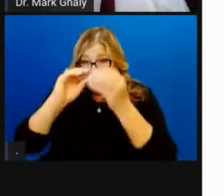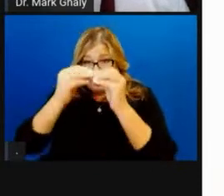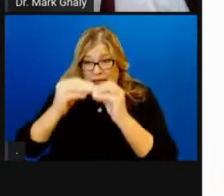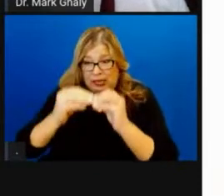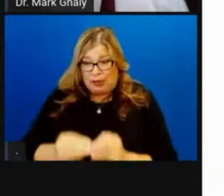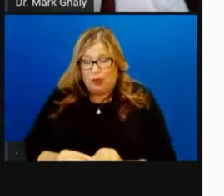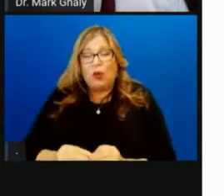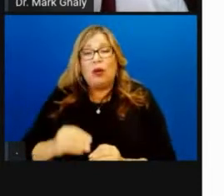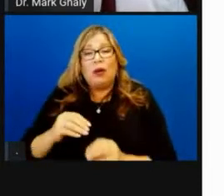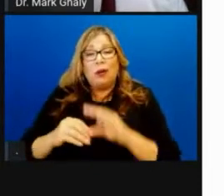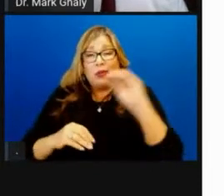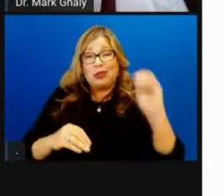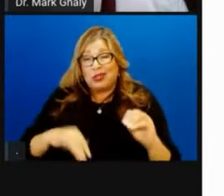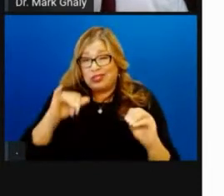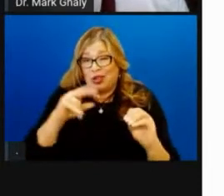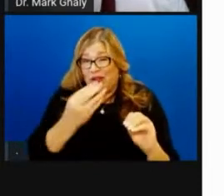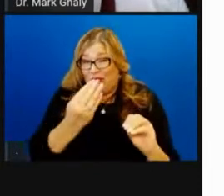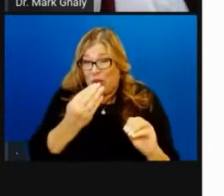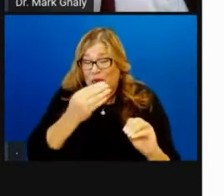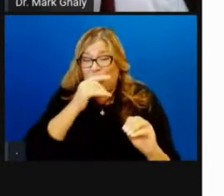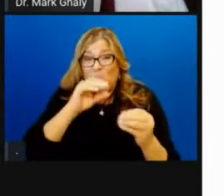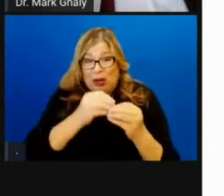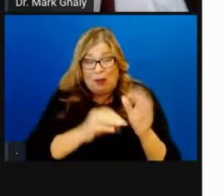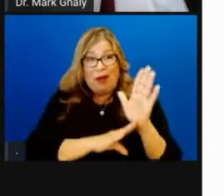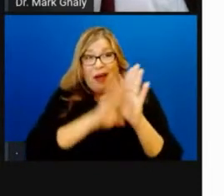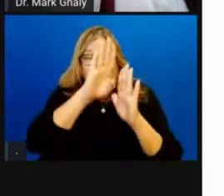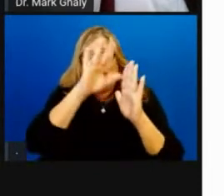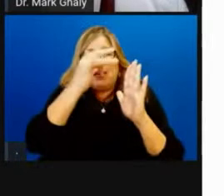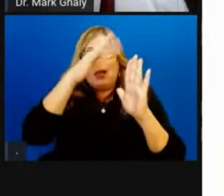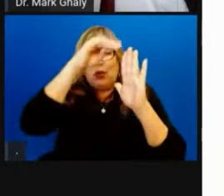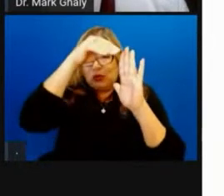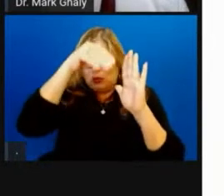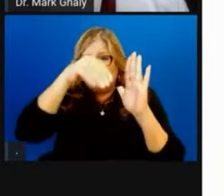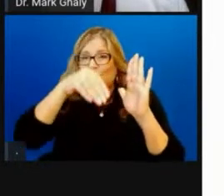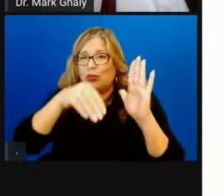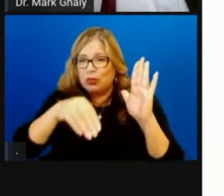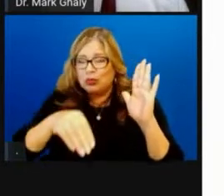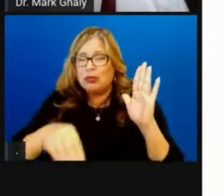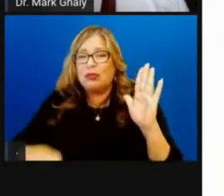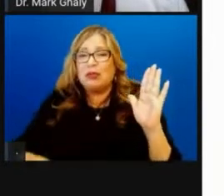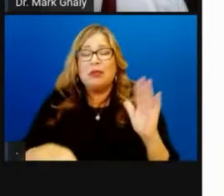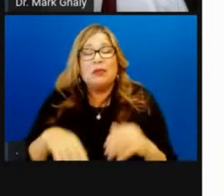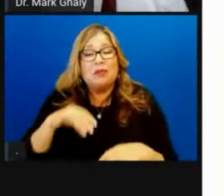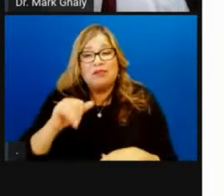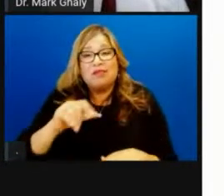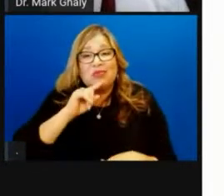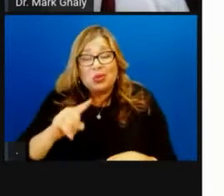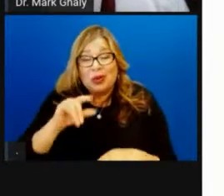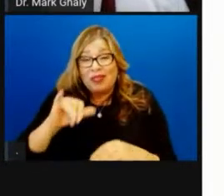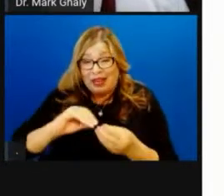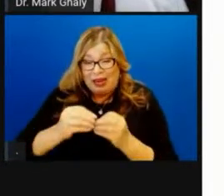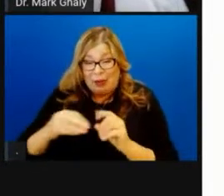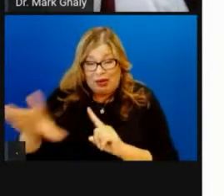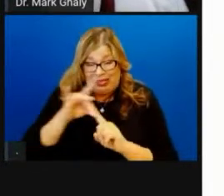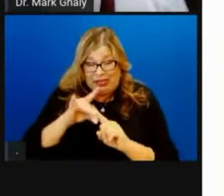January 14th till now, and that was true on the 7th. Spread was beginning to contract. We had seen